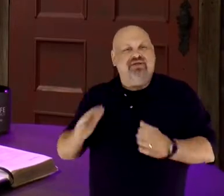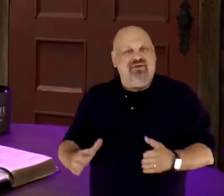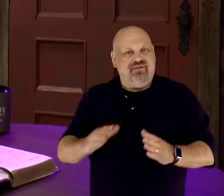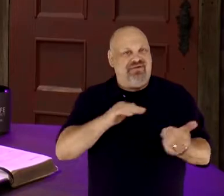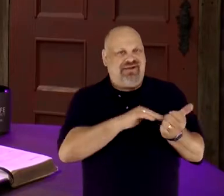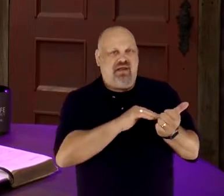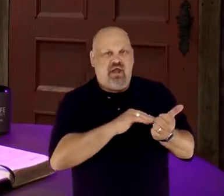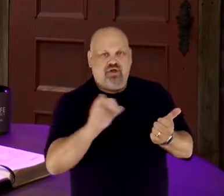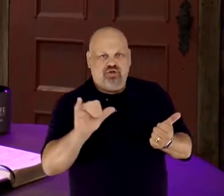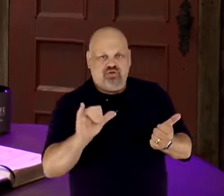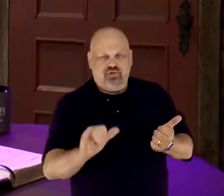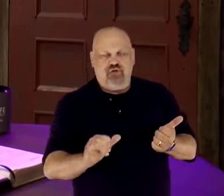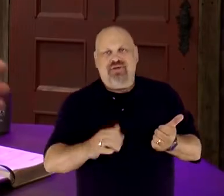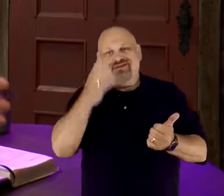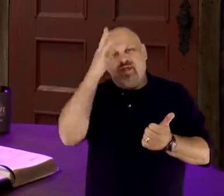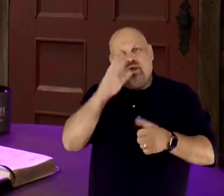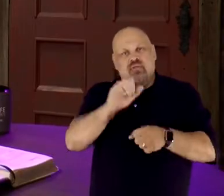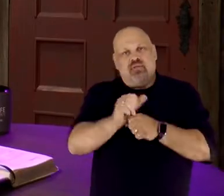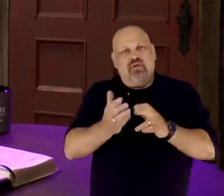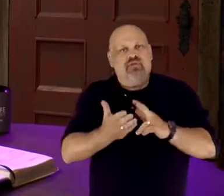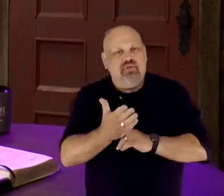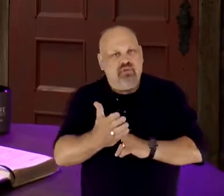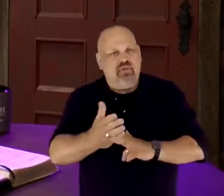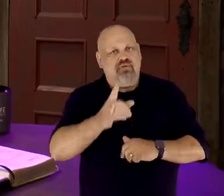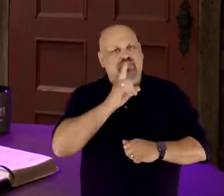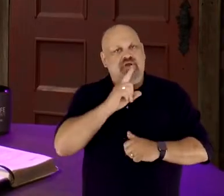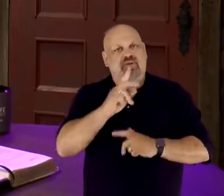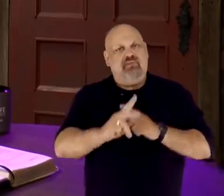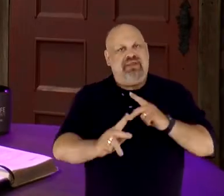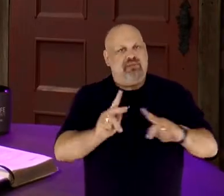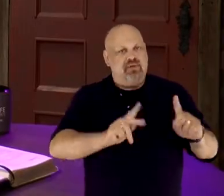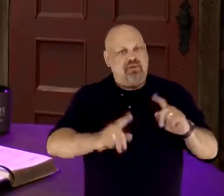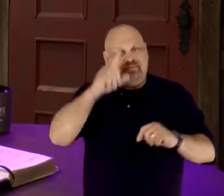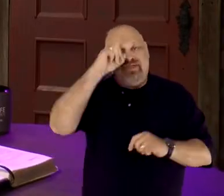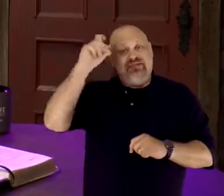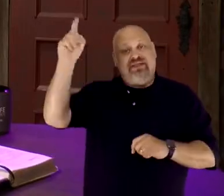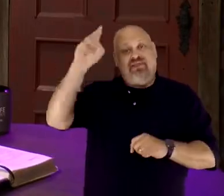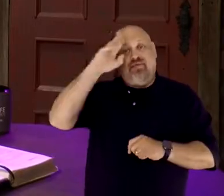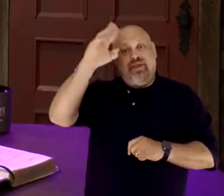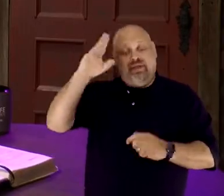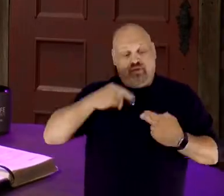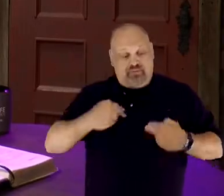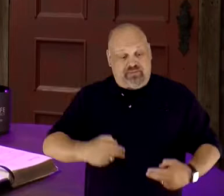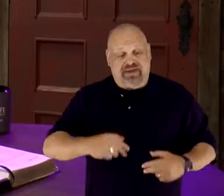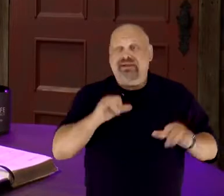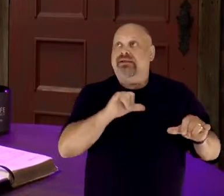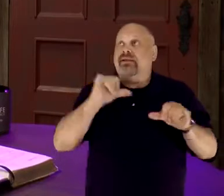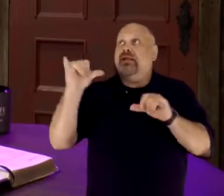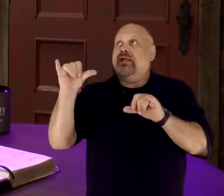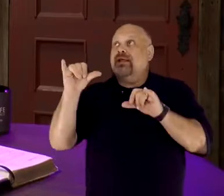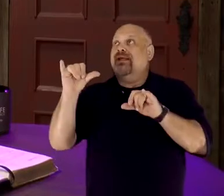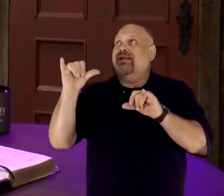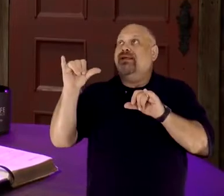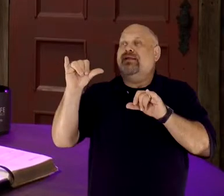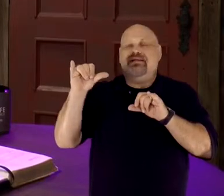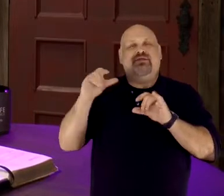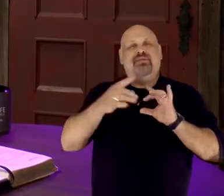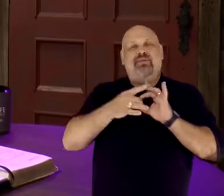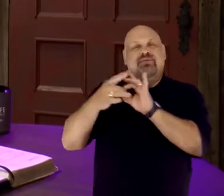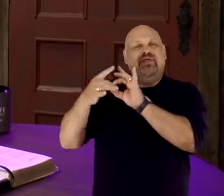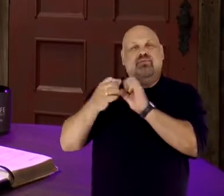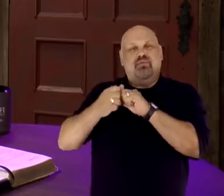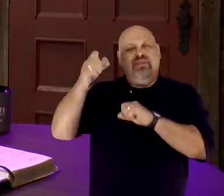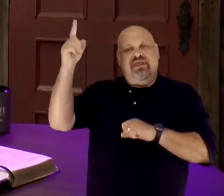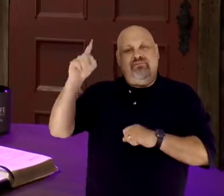real people because he created humanity in his likeness to be in relationship with him. In 1